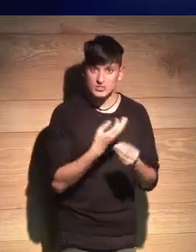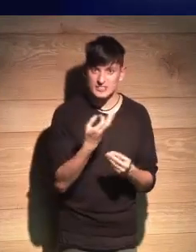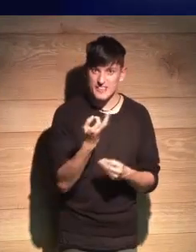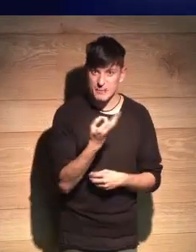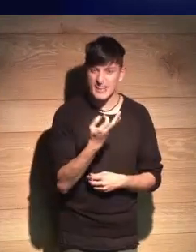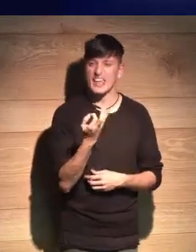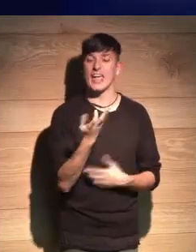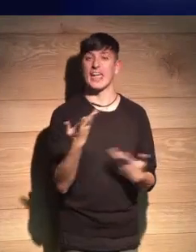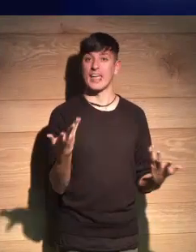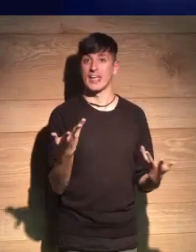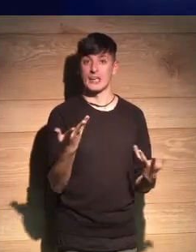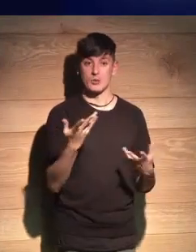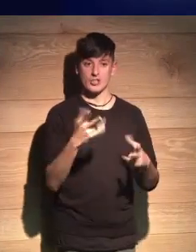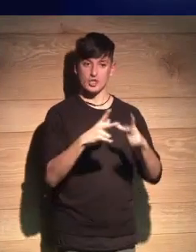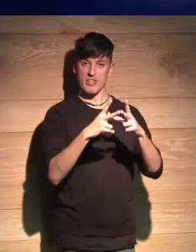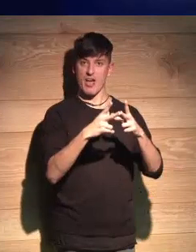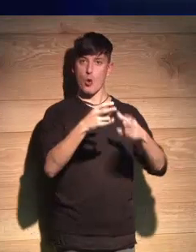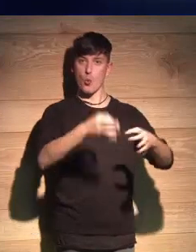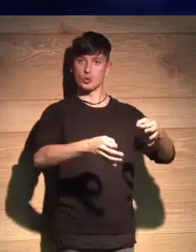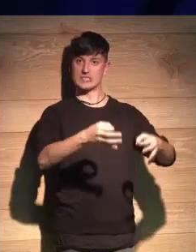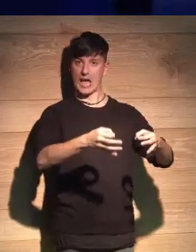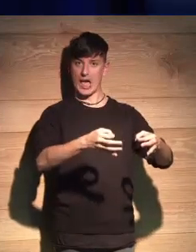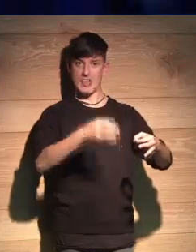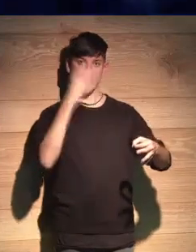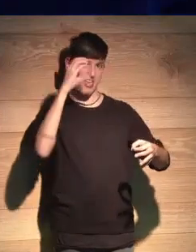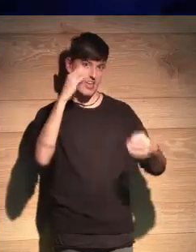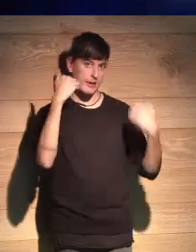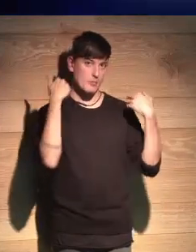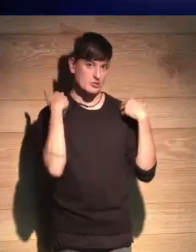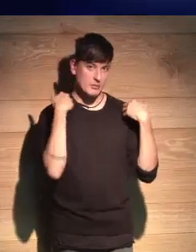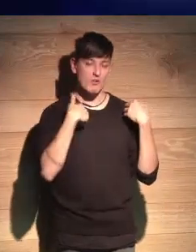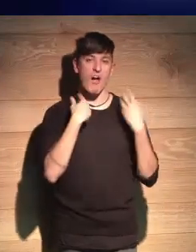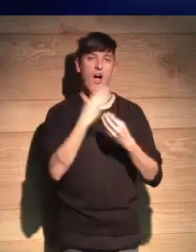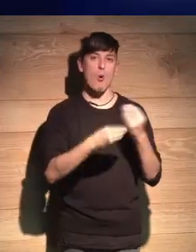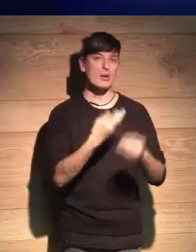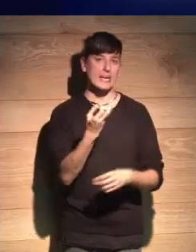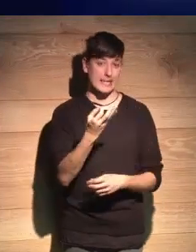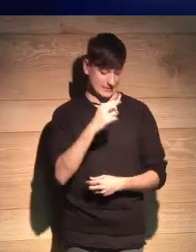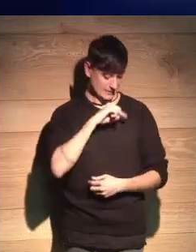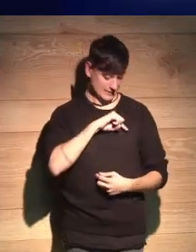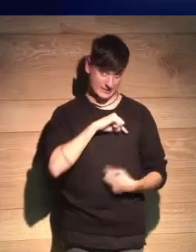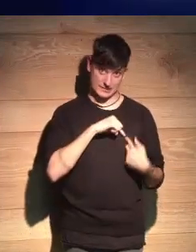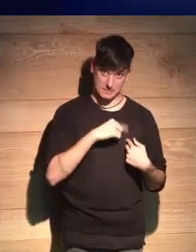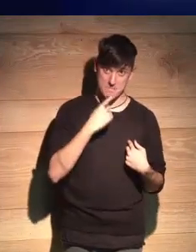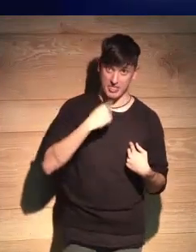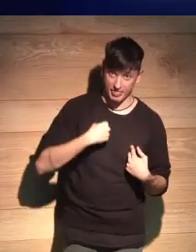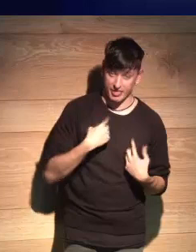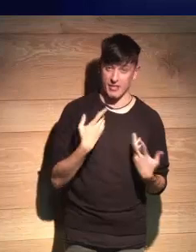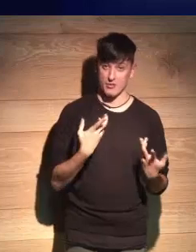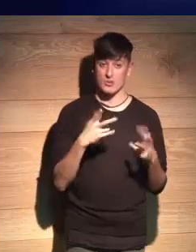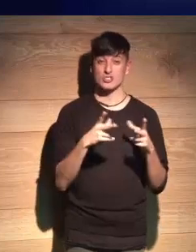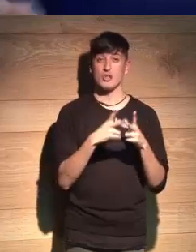do in a fair society, in responsible science. So in